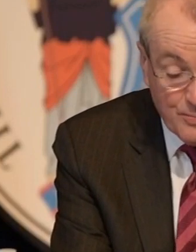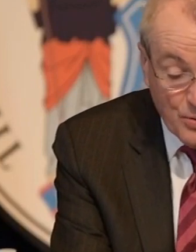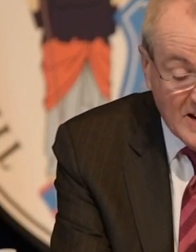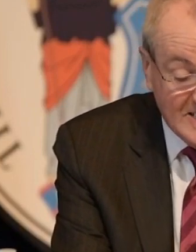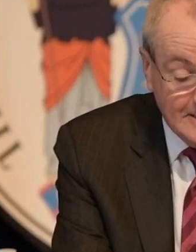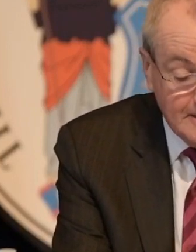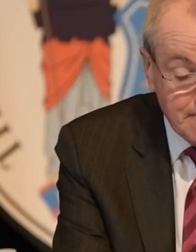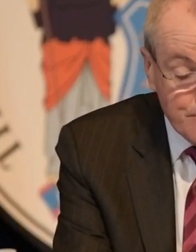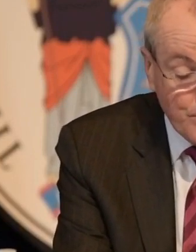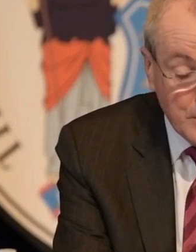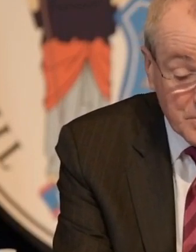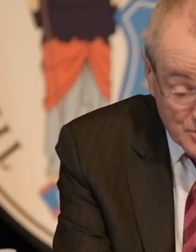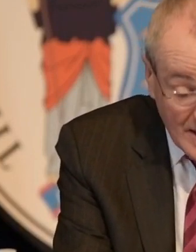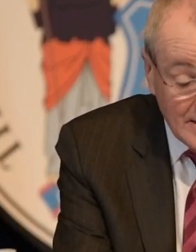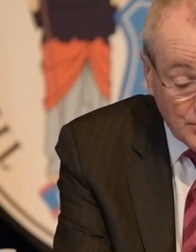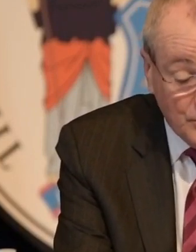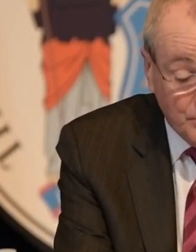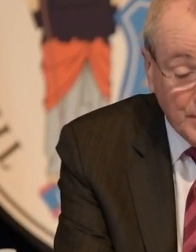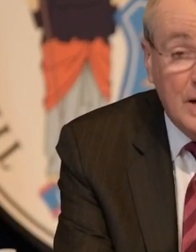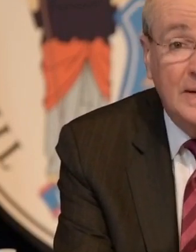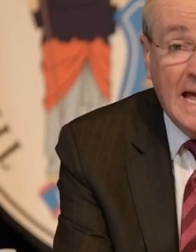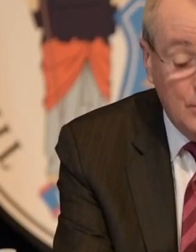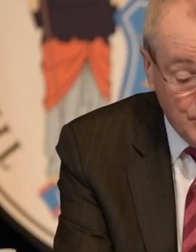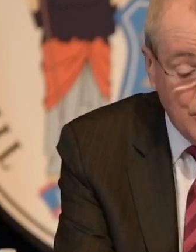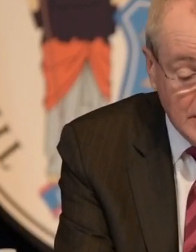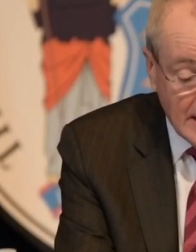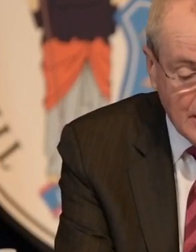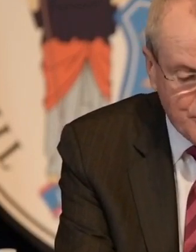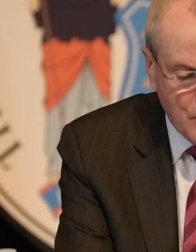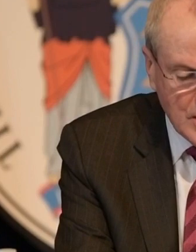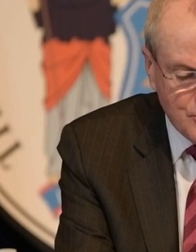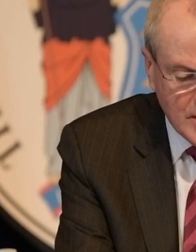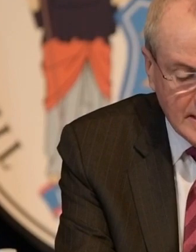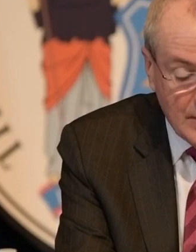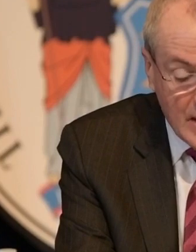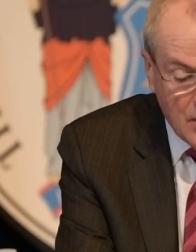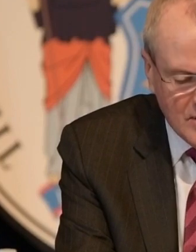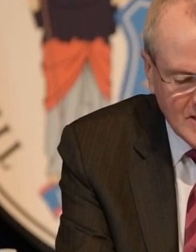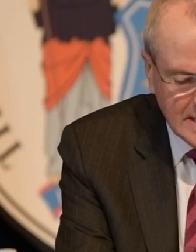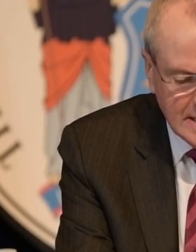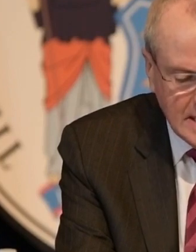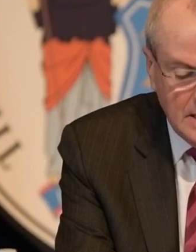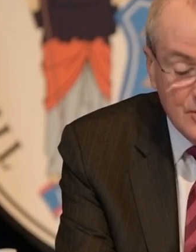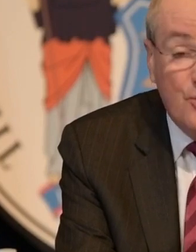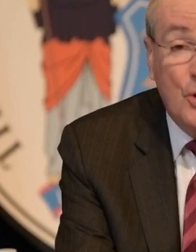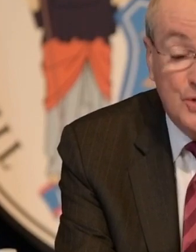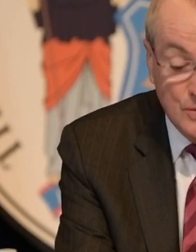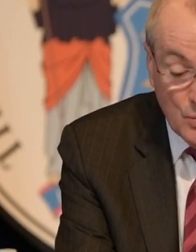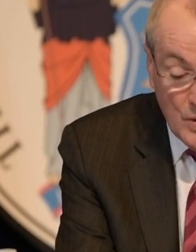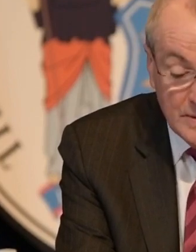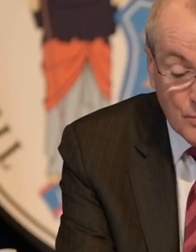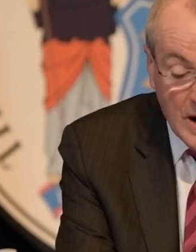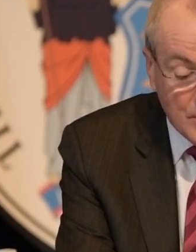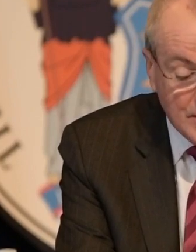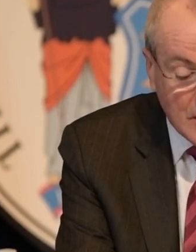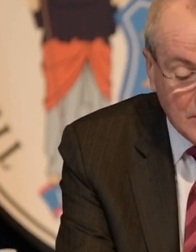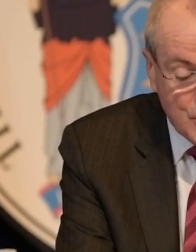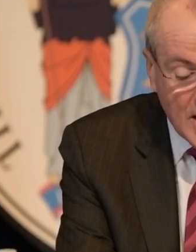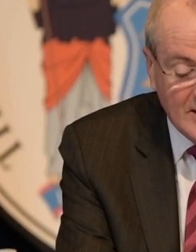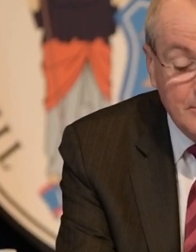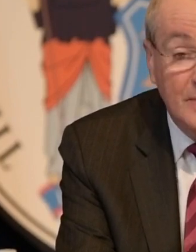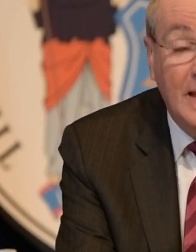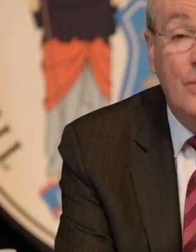4th parade. Besides his beloved Anna, with whom again I spoke yesterday and had that honor, he leaves 4 children, William, Robert,